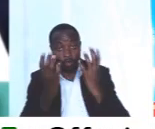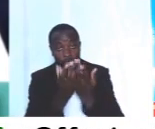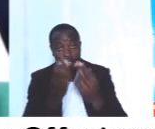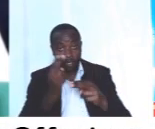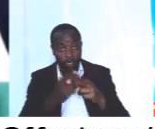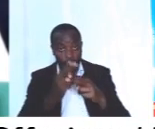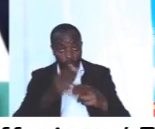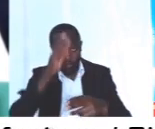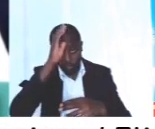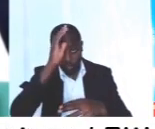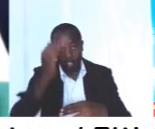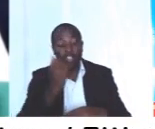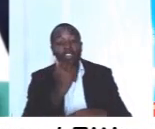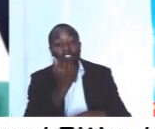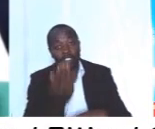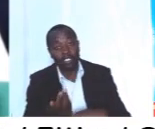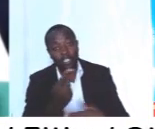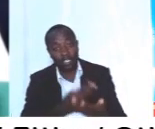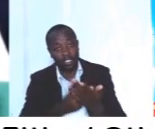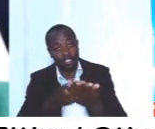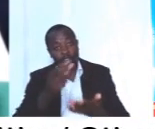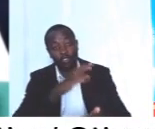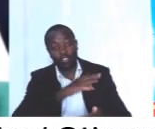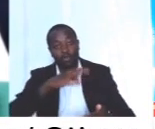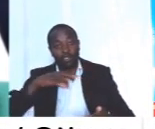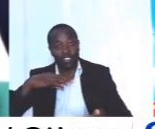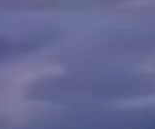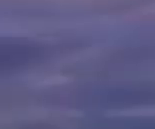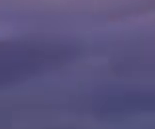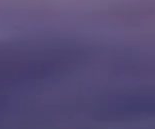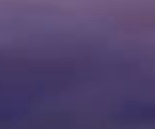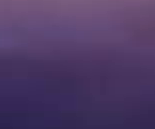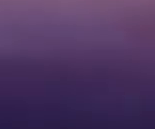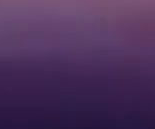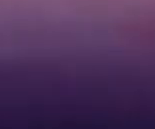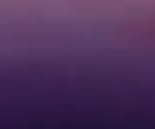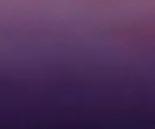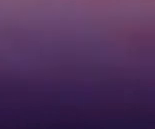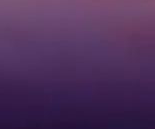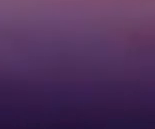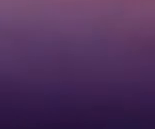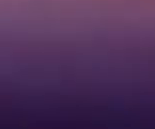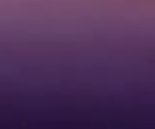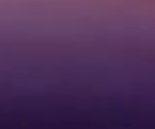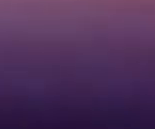Father, Son, and the Holy Spirit, amen.